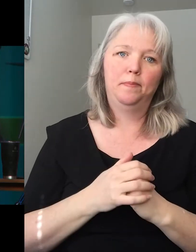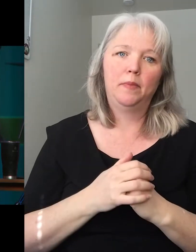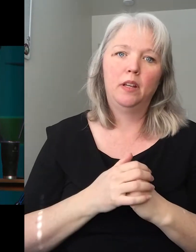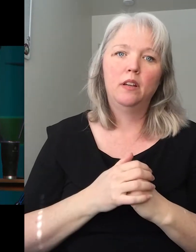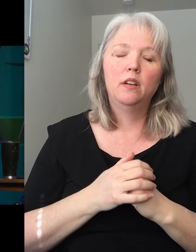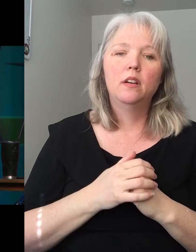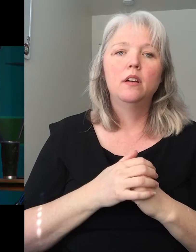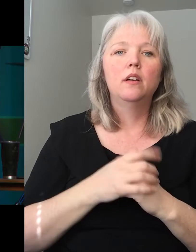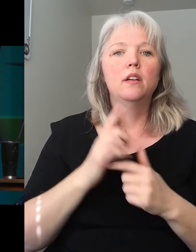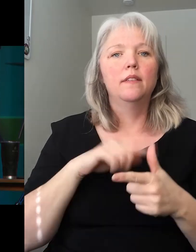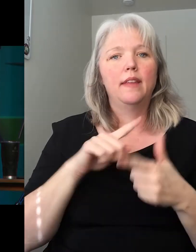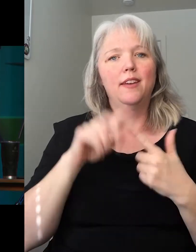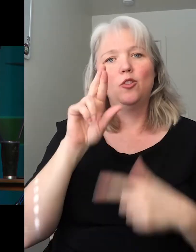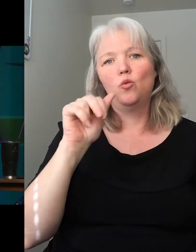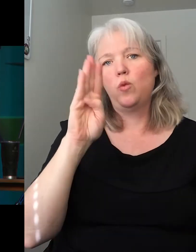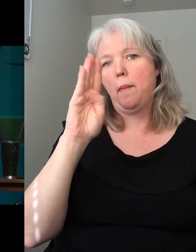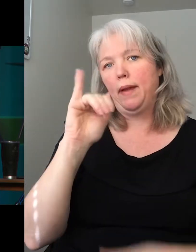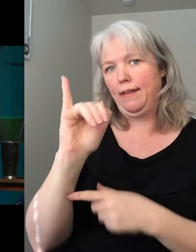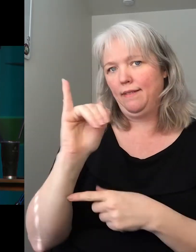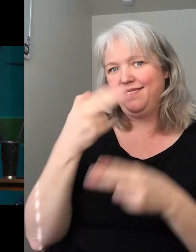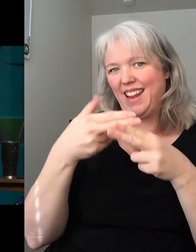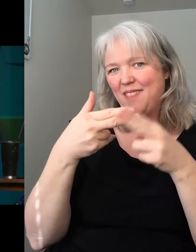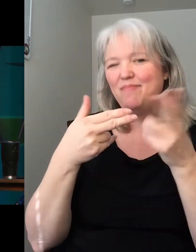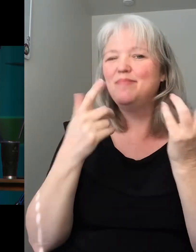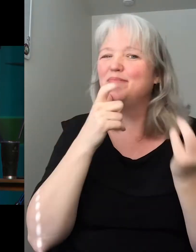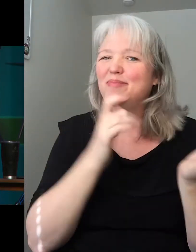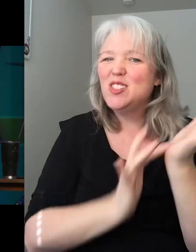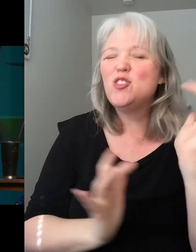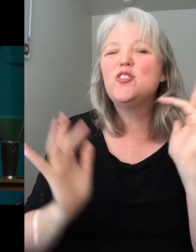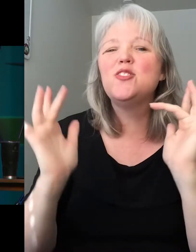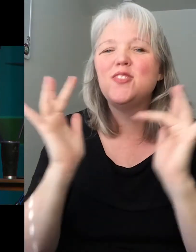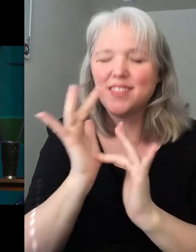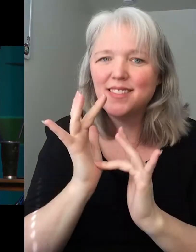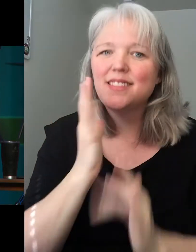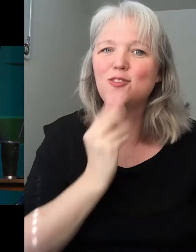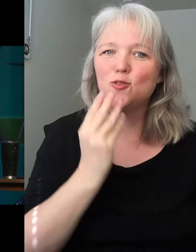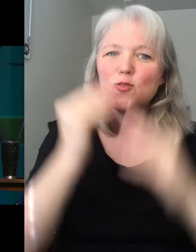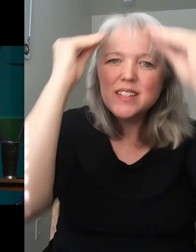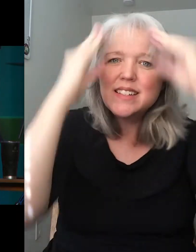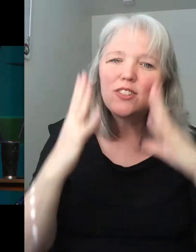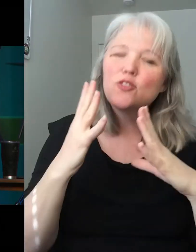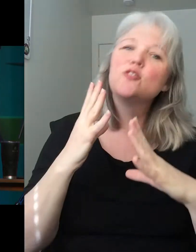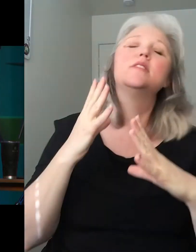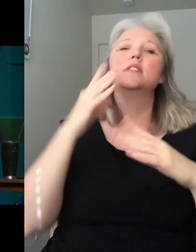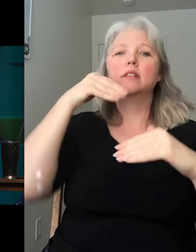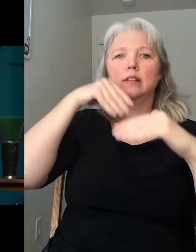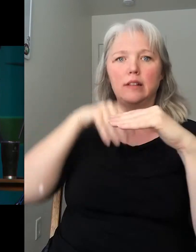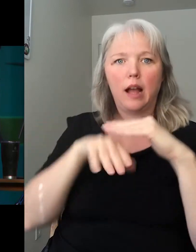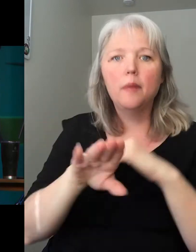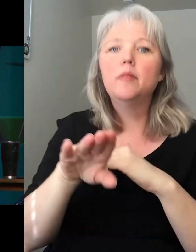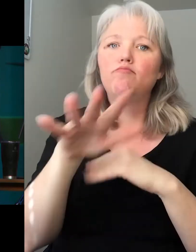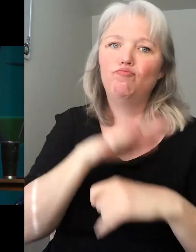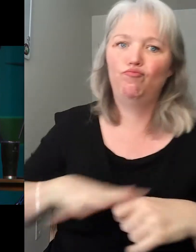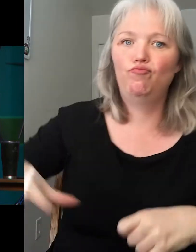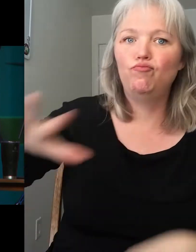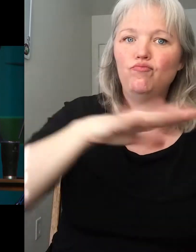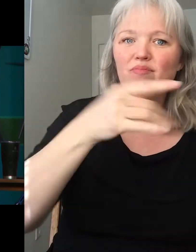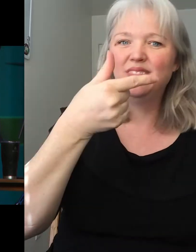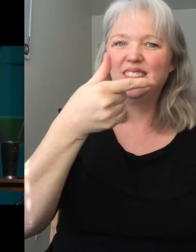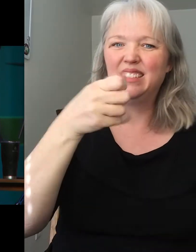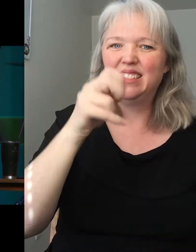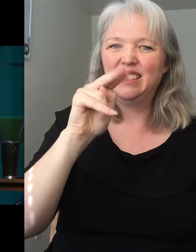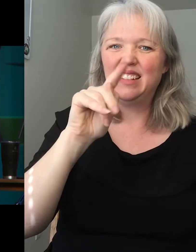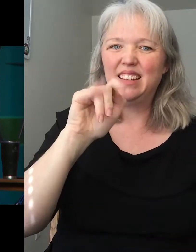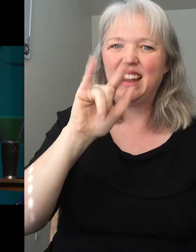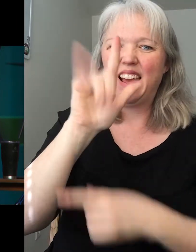And then there's the rabbi. The rabbi named Jesus, this Jewish teacher that walks into a Gentile area